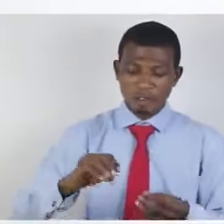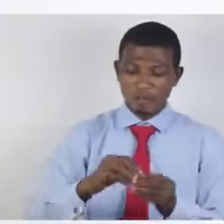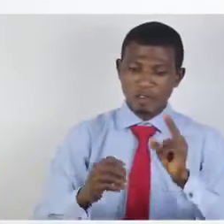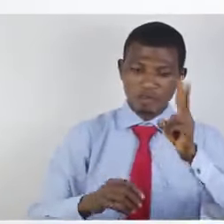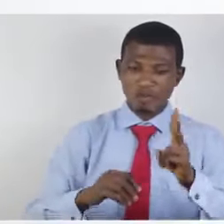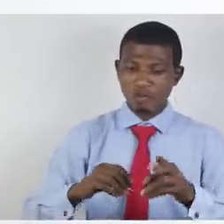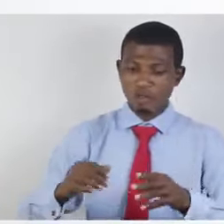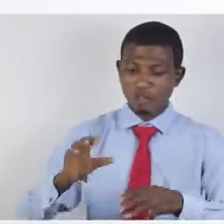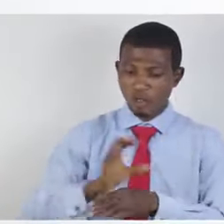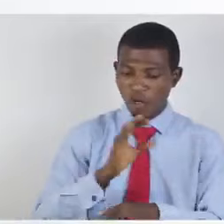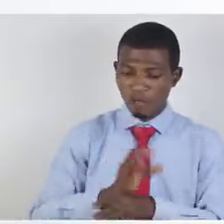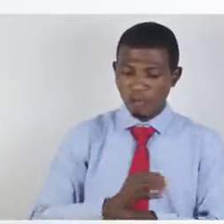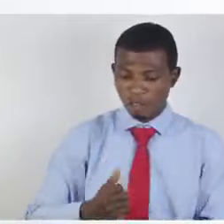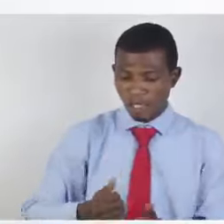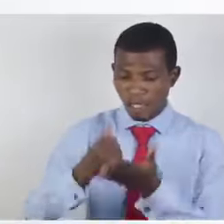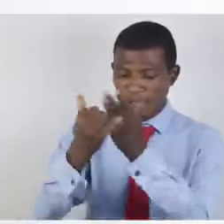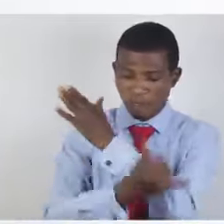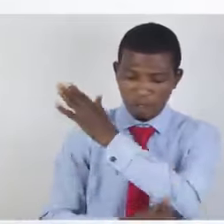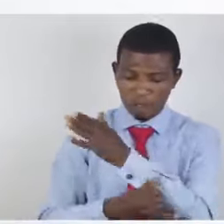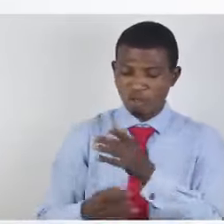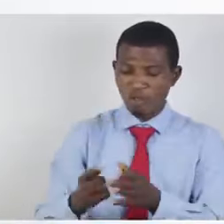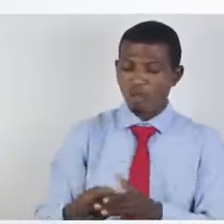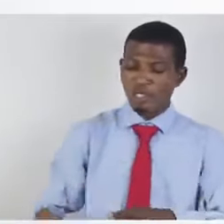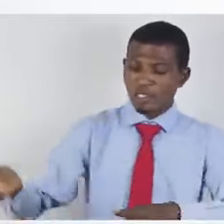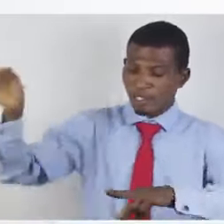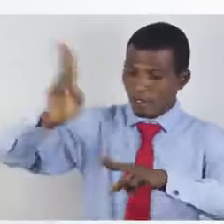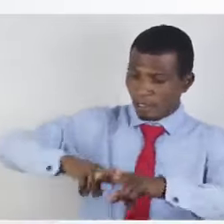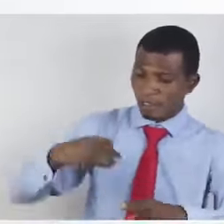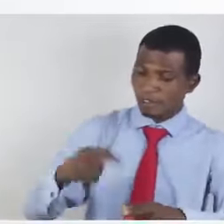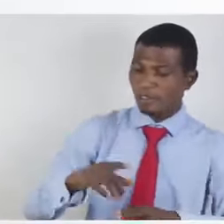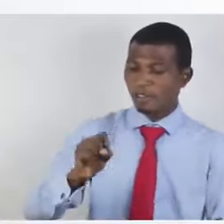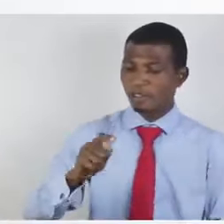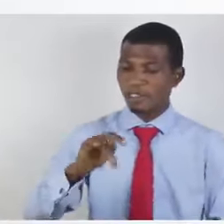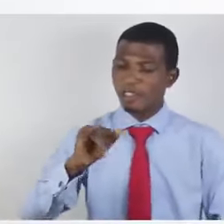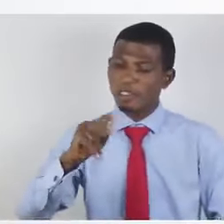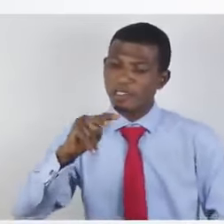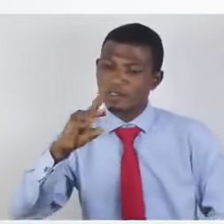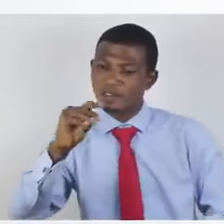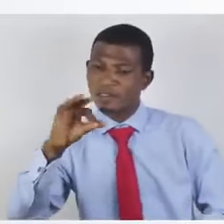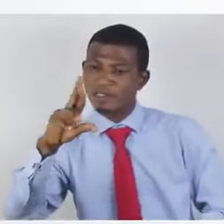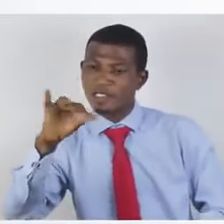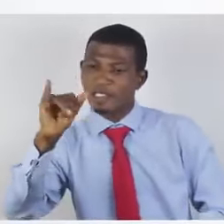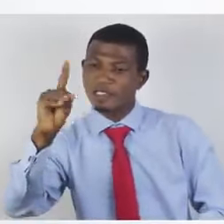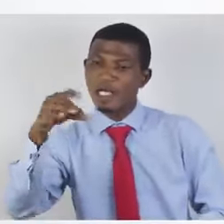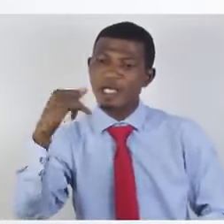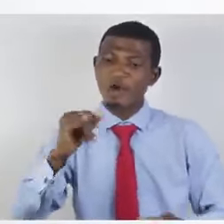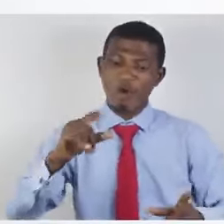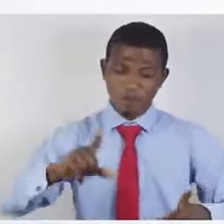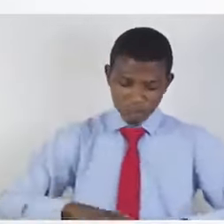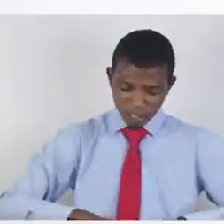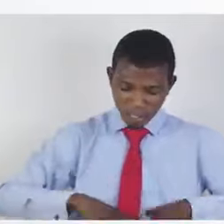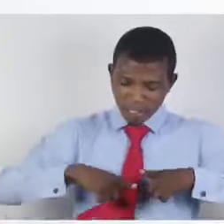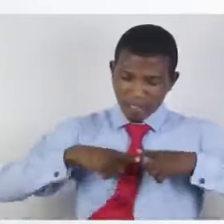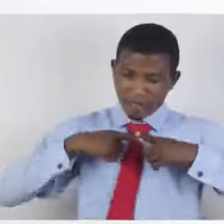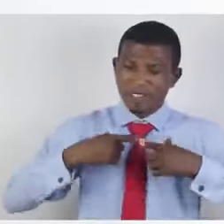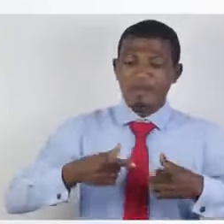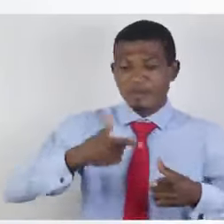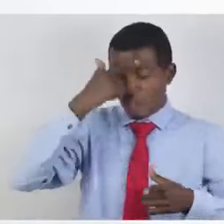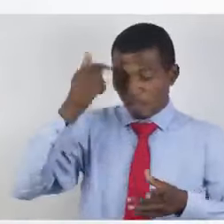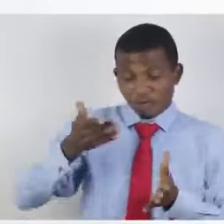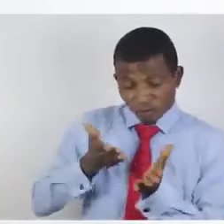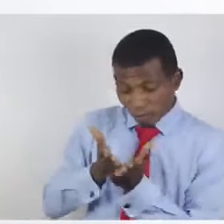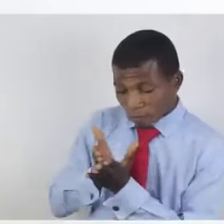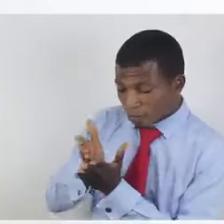2, commerce helps a country to increase the standard of living of its citizens. As a result of commerce, we know